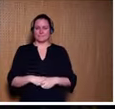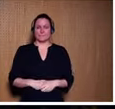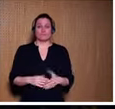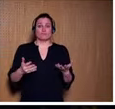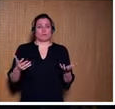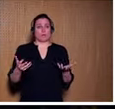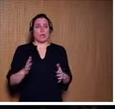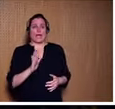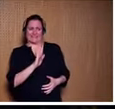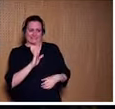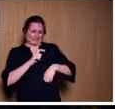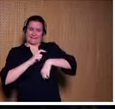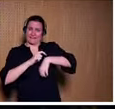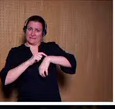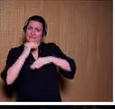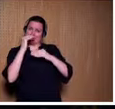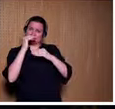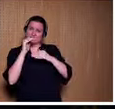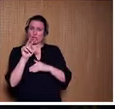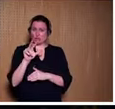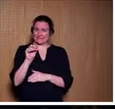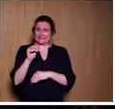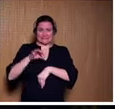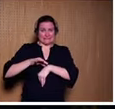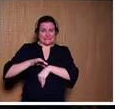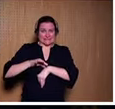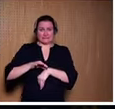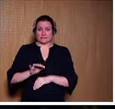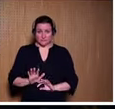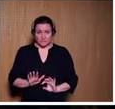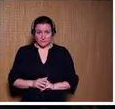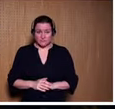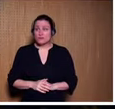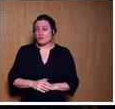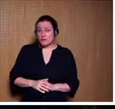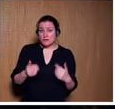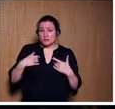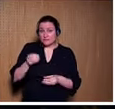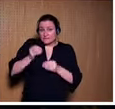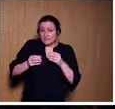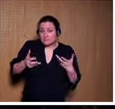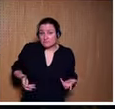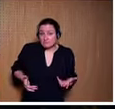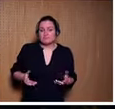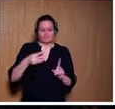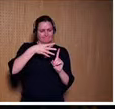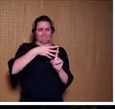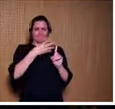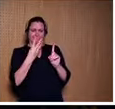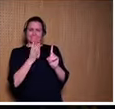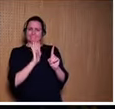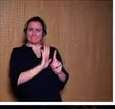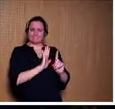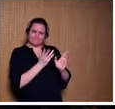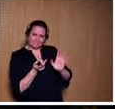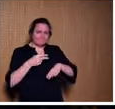How do we overcome it? In 30 seconds, Julia. 30 seconds. How do we overcome it? One, make the struggle that includes LGBTI voices visible